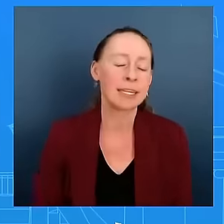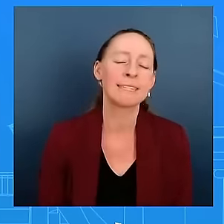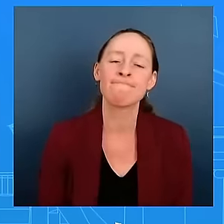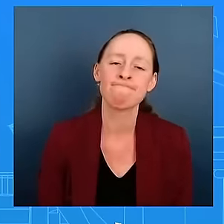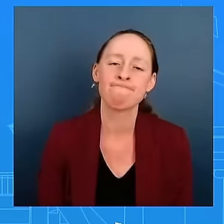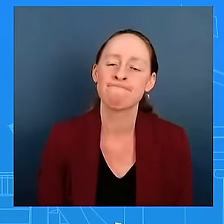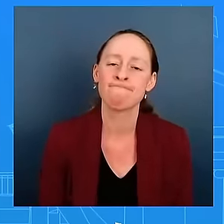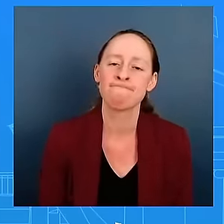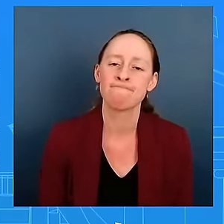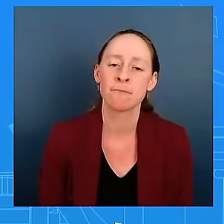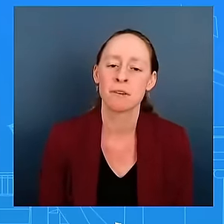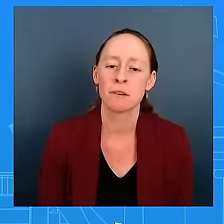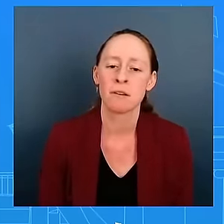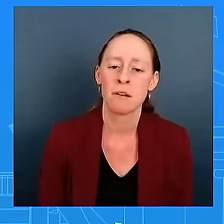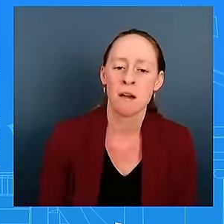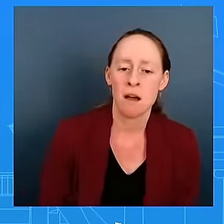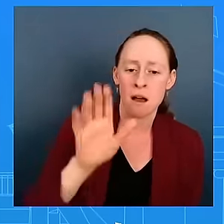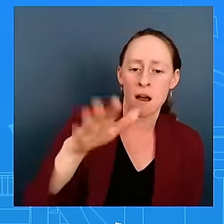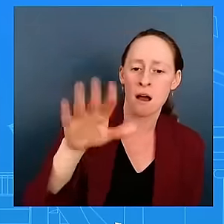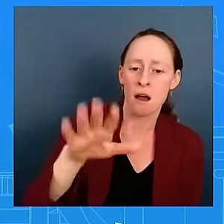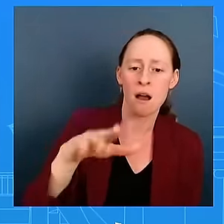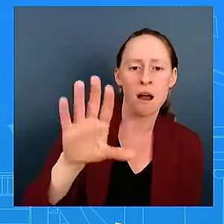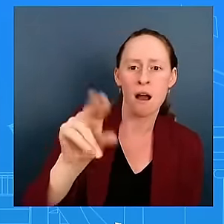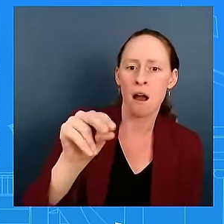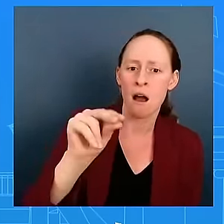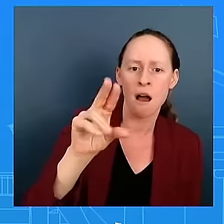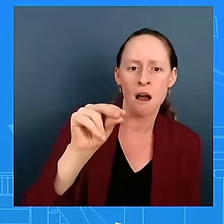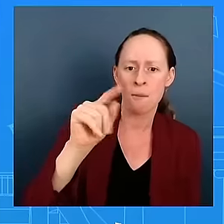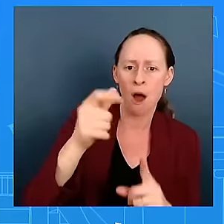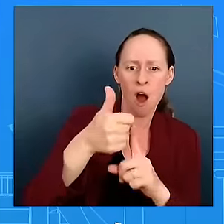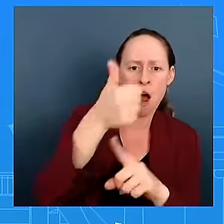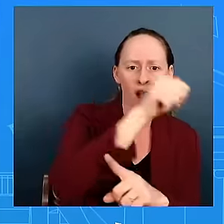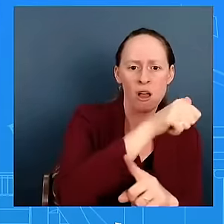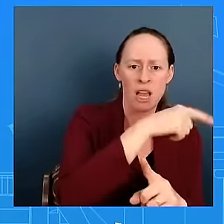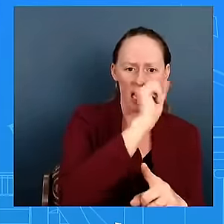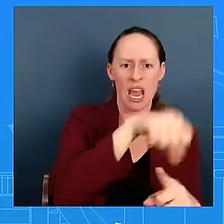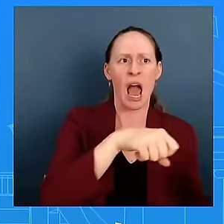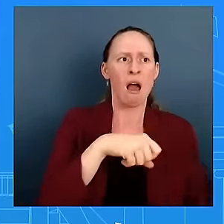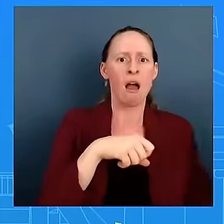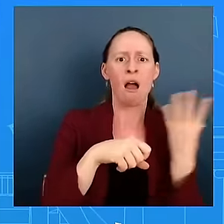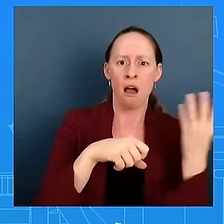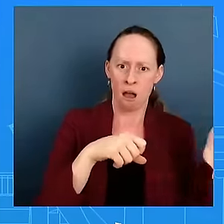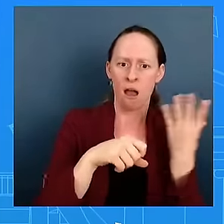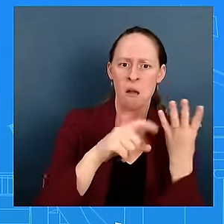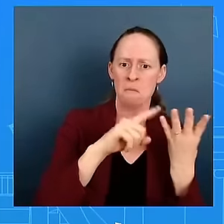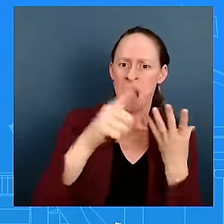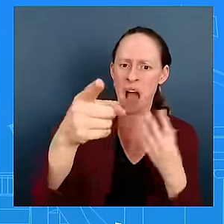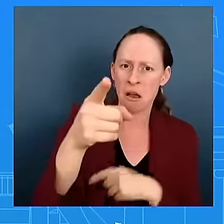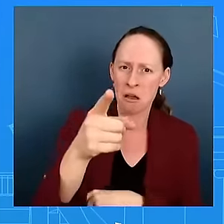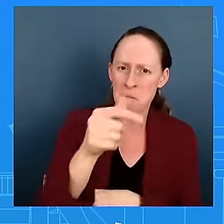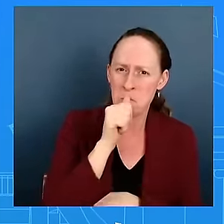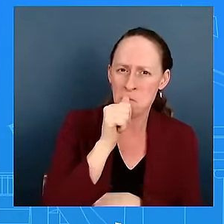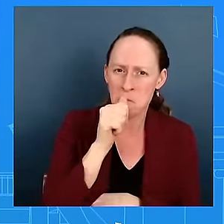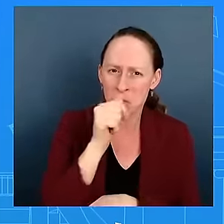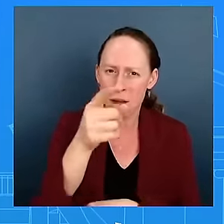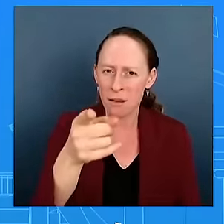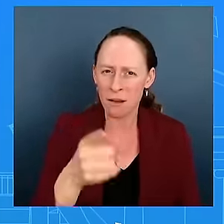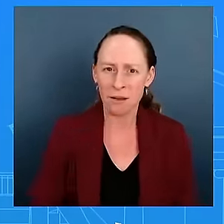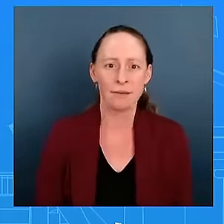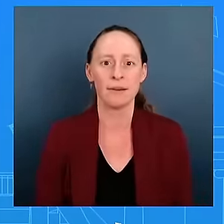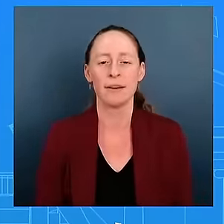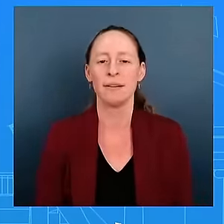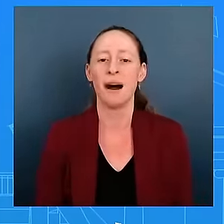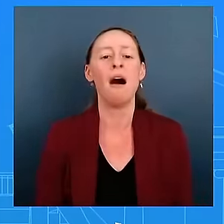share names no, no, no, in regards no, no. to if we, someone came here no, in regards we to cannot the share. We cannot share names of specialists broadly,